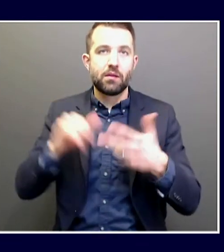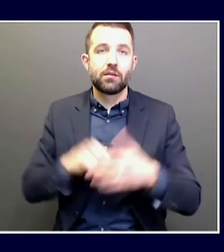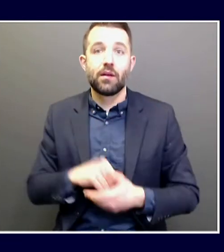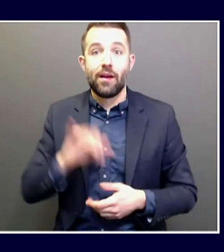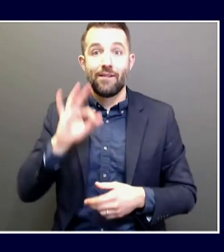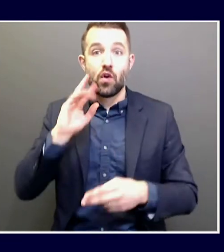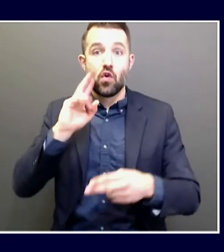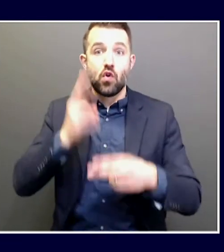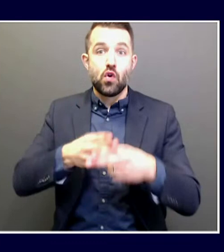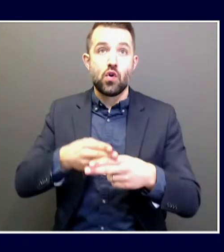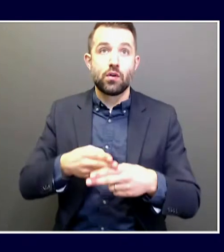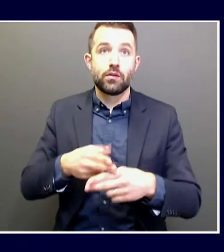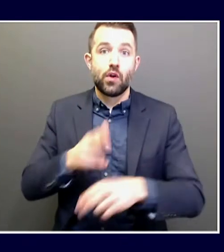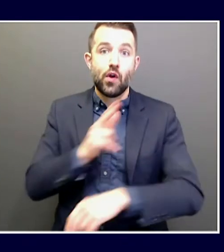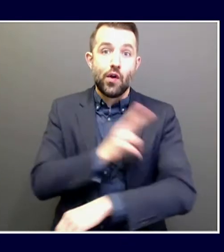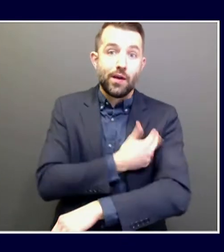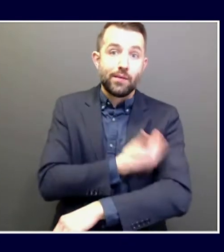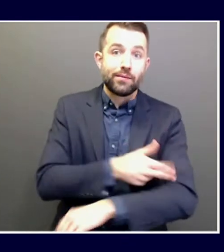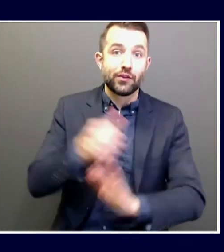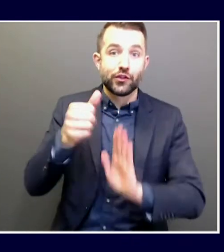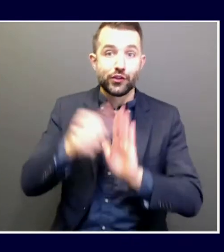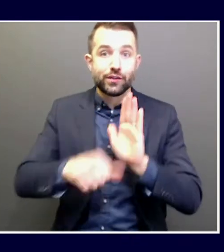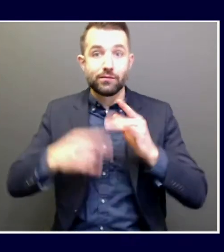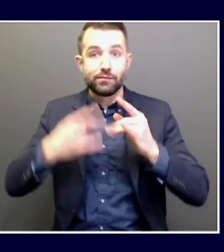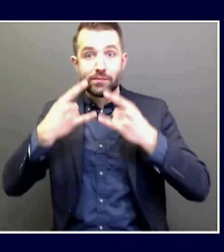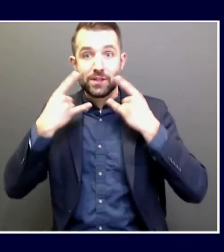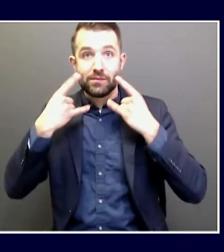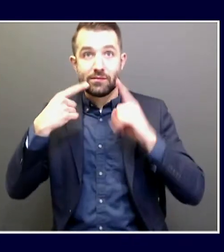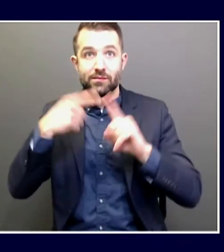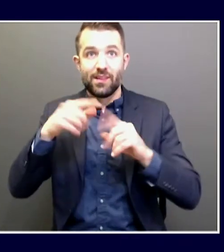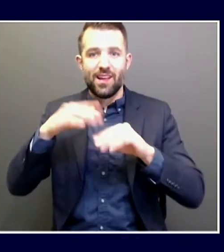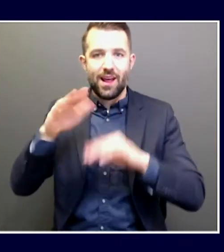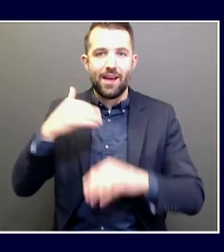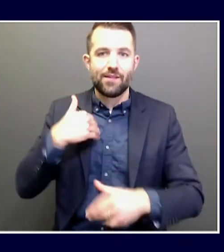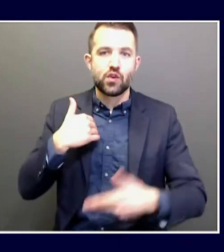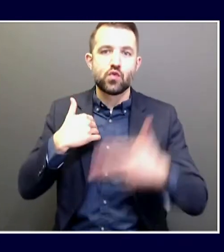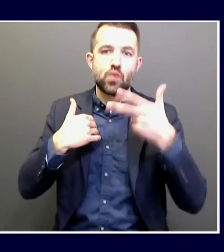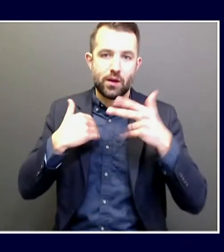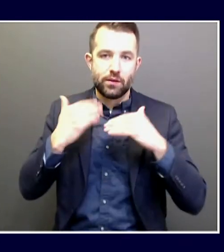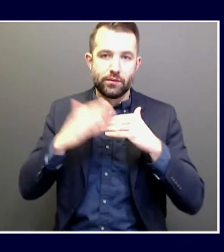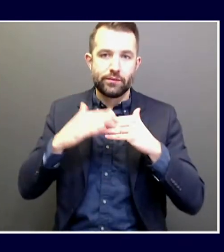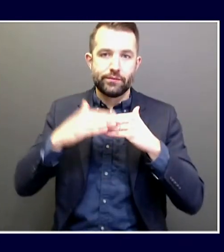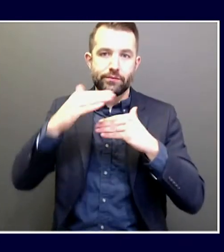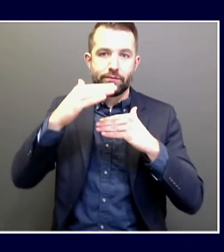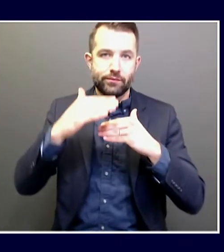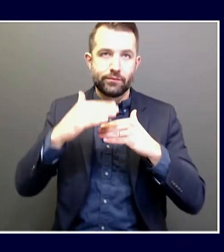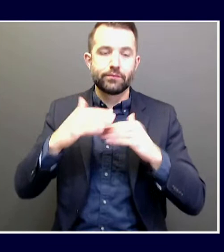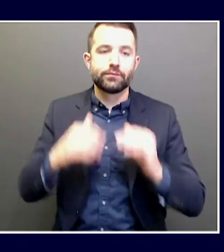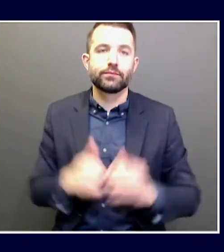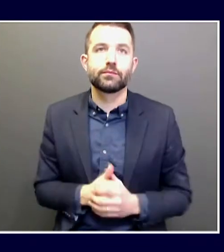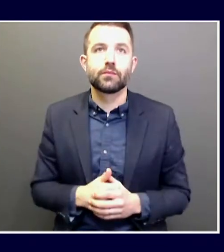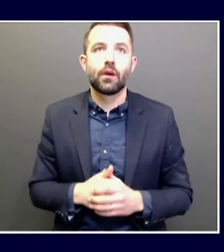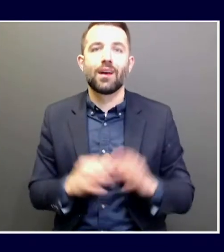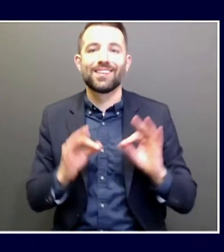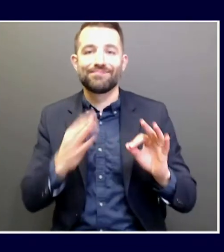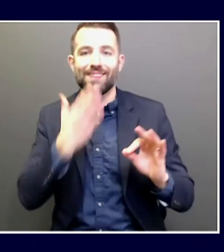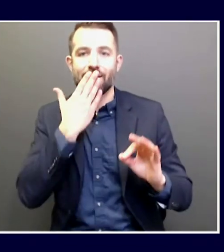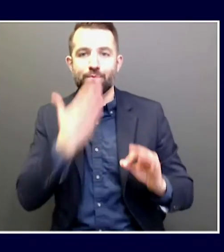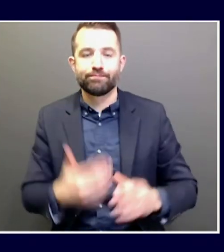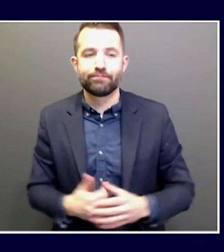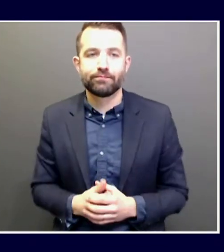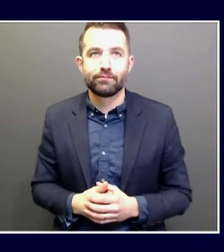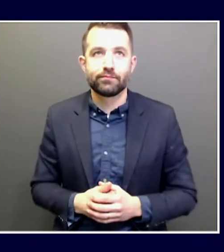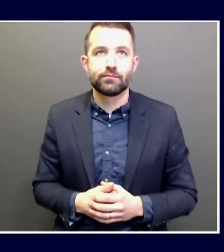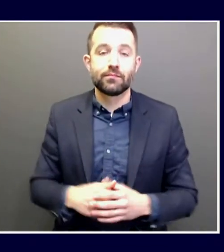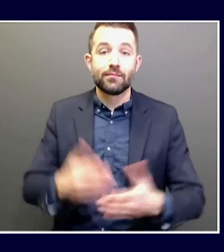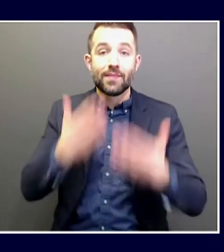for saying that that's what that mask provides. Okay, terrific. Thank you very much. Thanks, Patrick. And thanks to all of